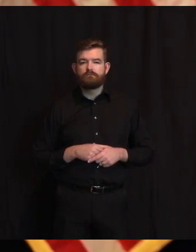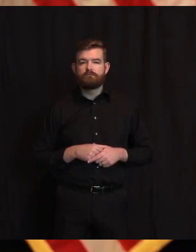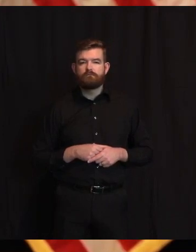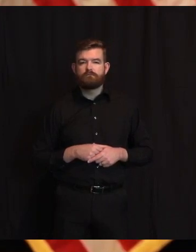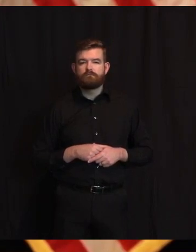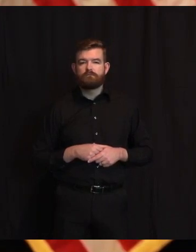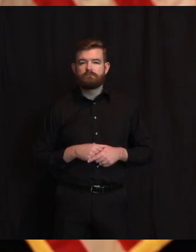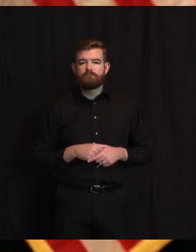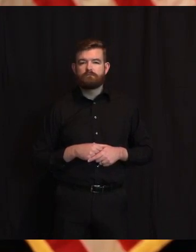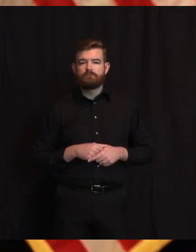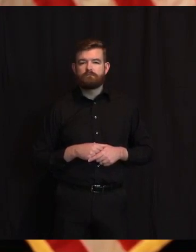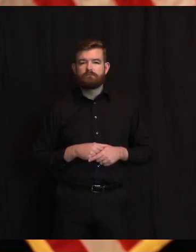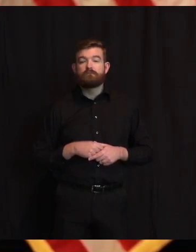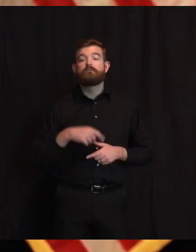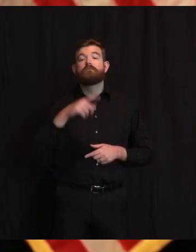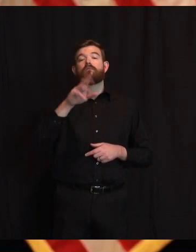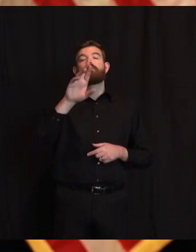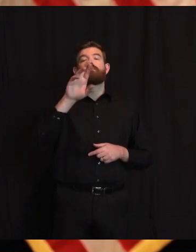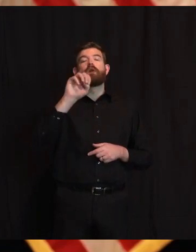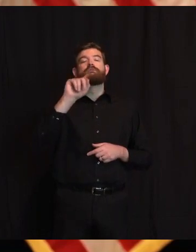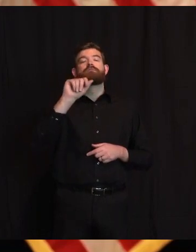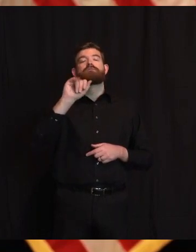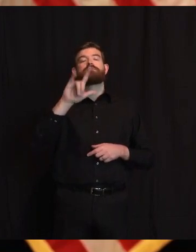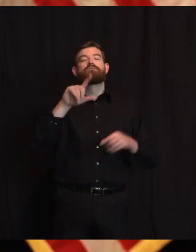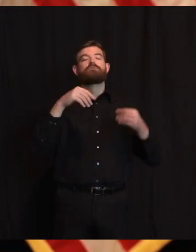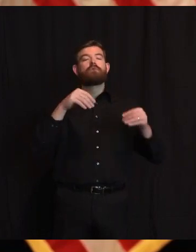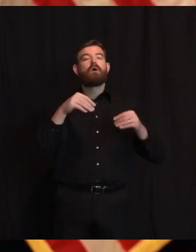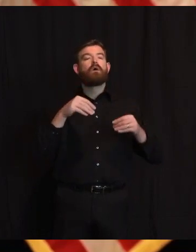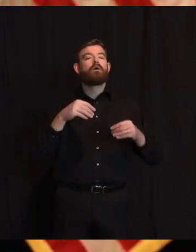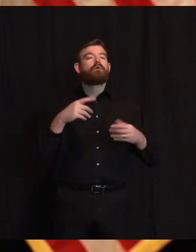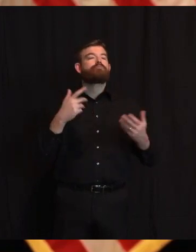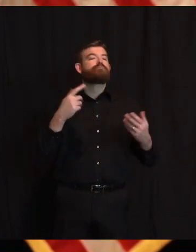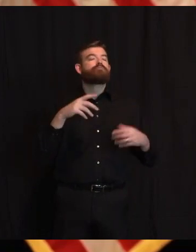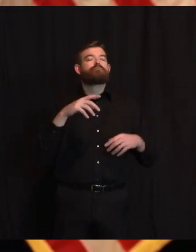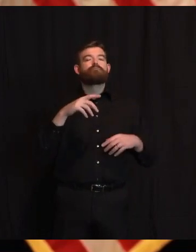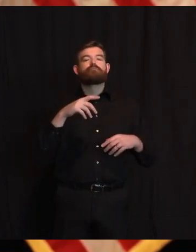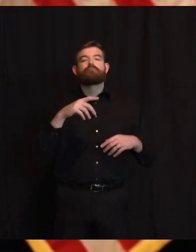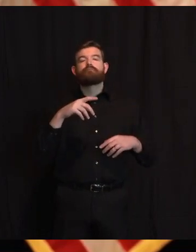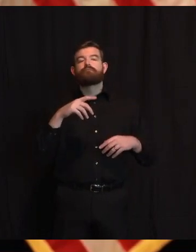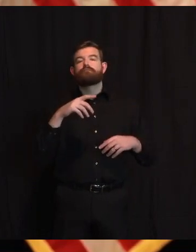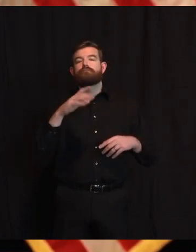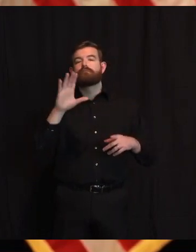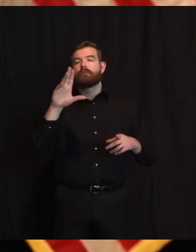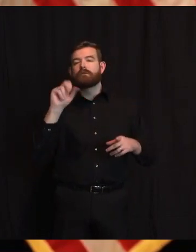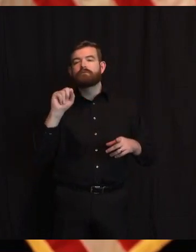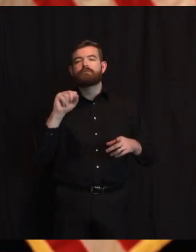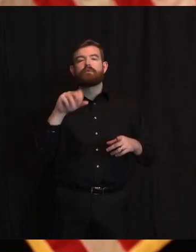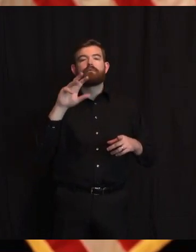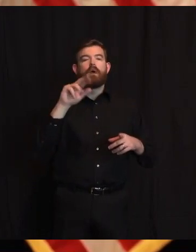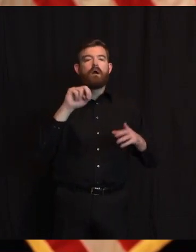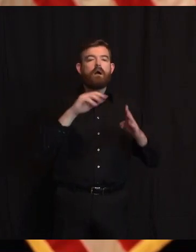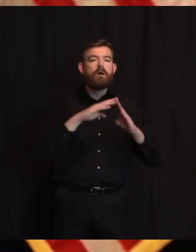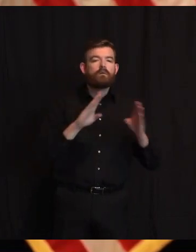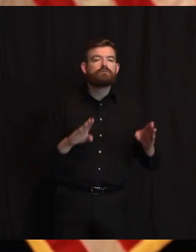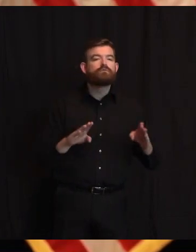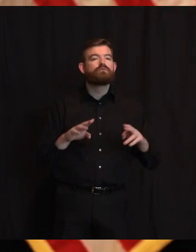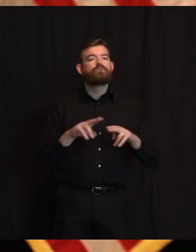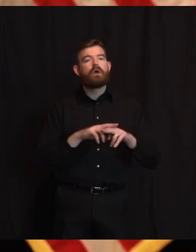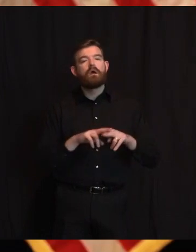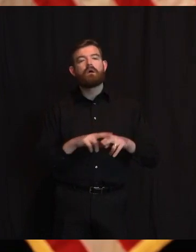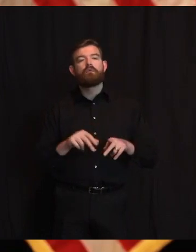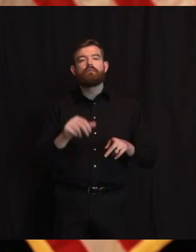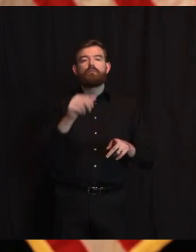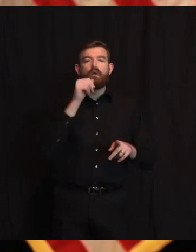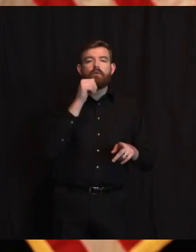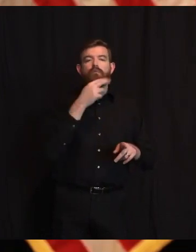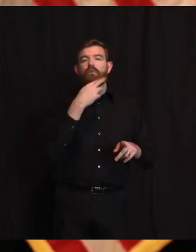retail, warehouses, now buses and trains, bars and restaurants where folks are walking in to get their takeout. There is